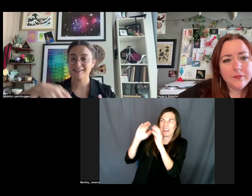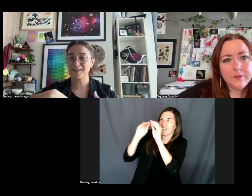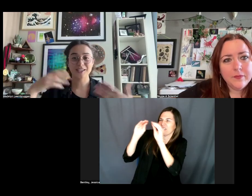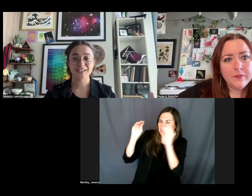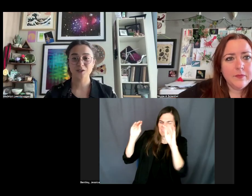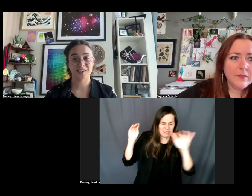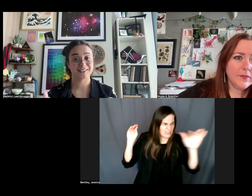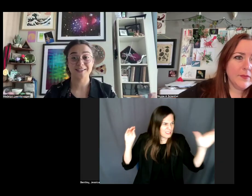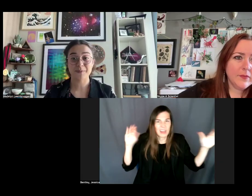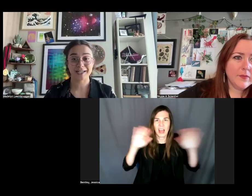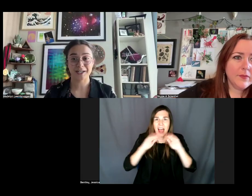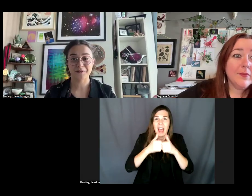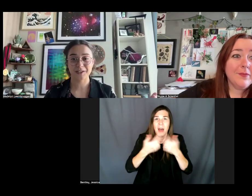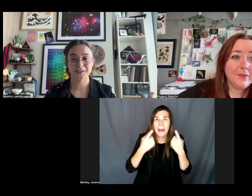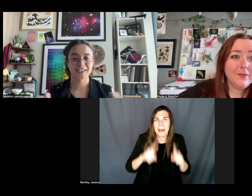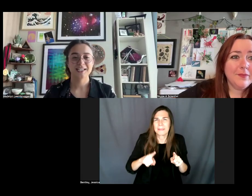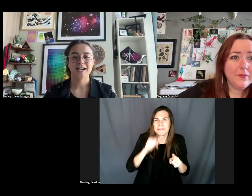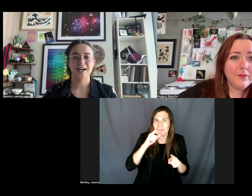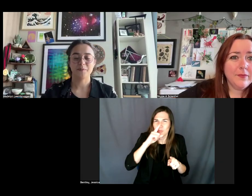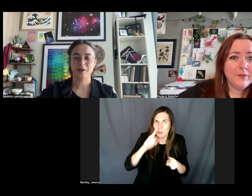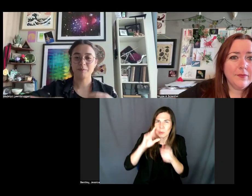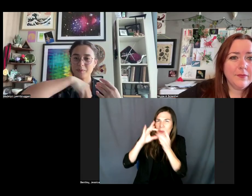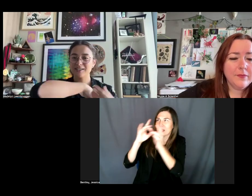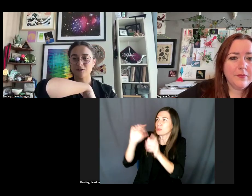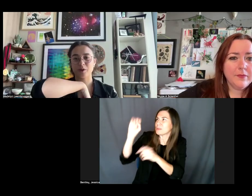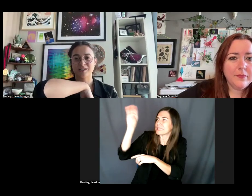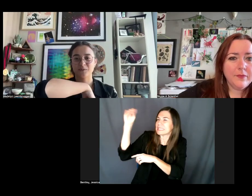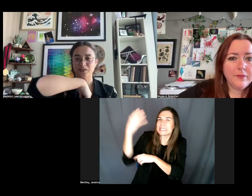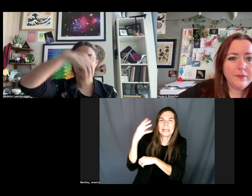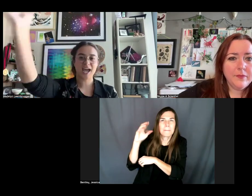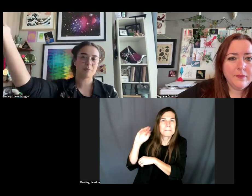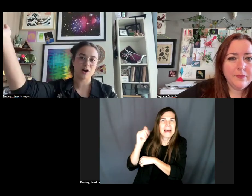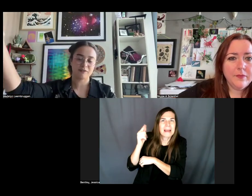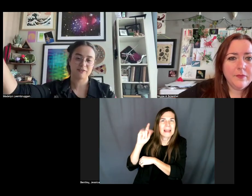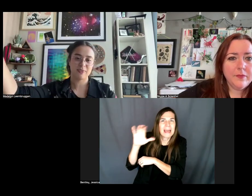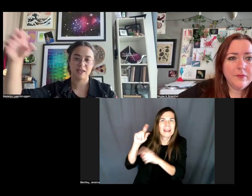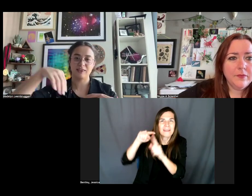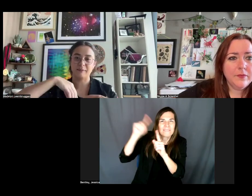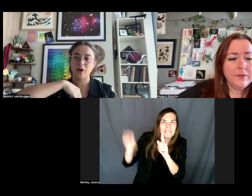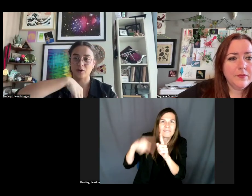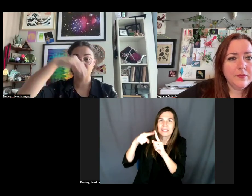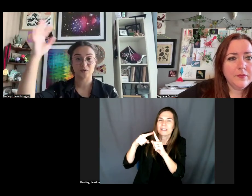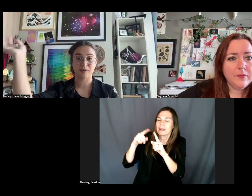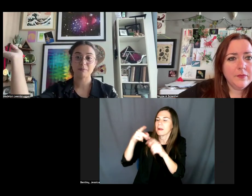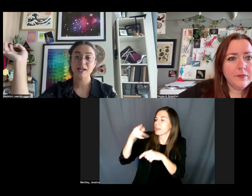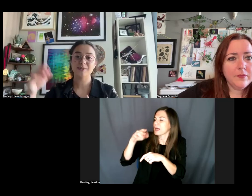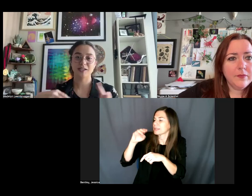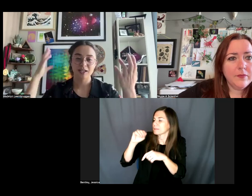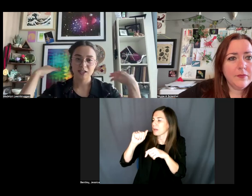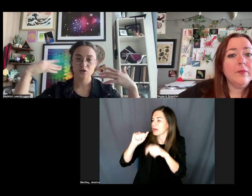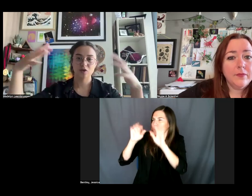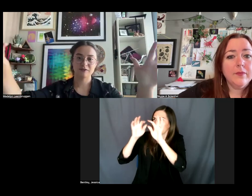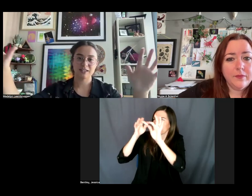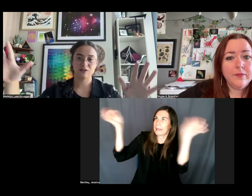happen. It has something to do with the sun's magnetic field, but pieces of plasma will snap off, and then the particles from that